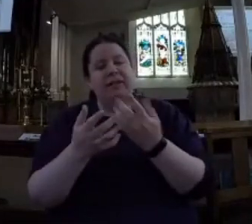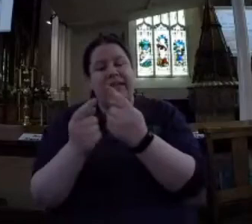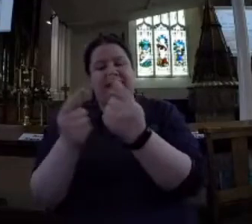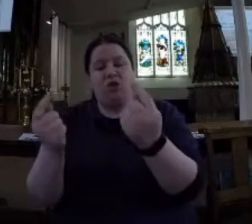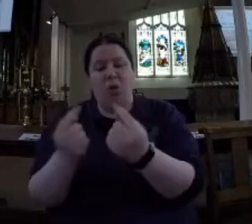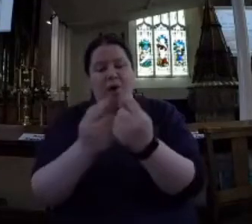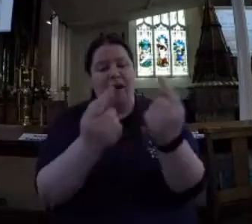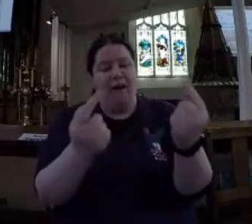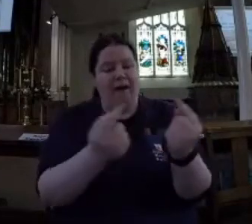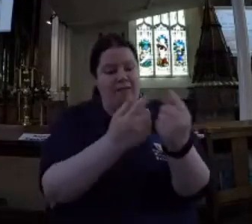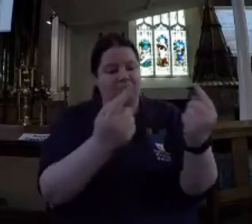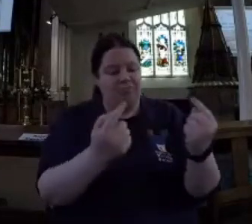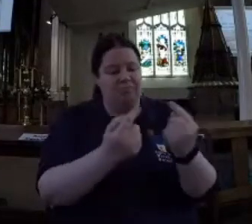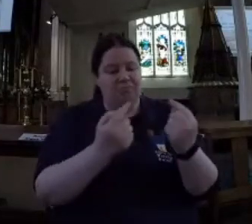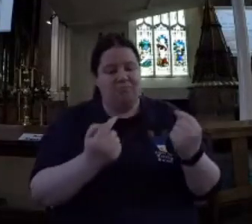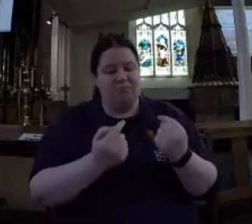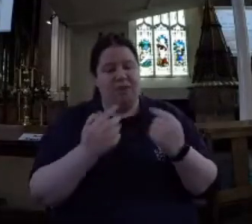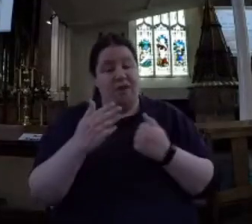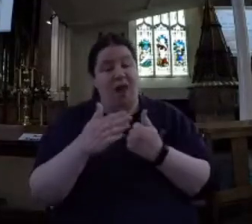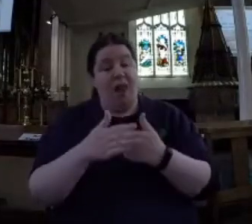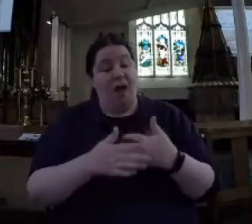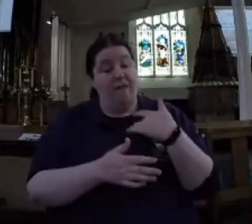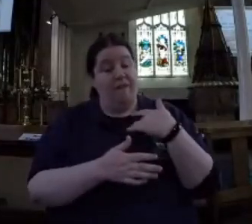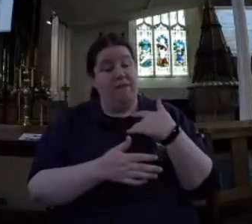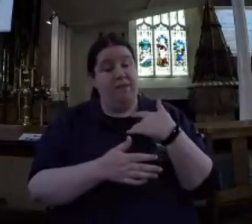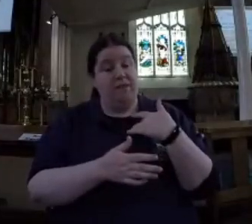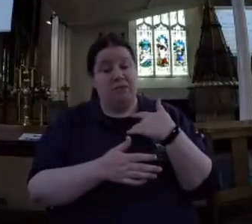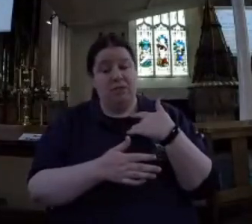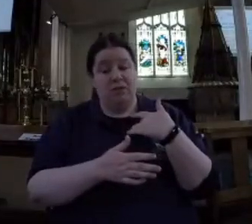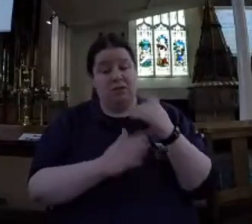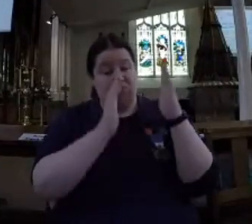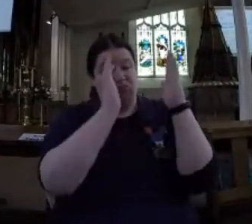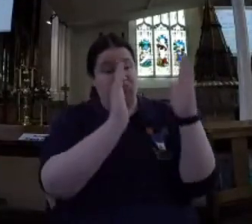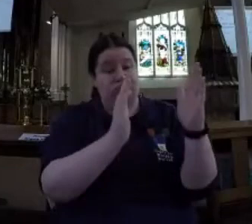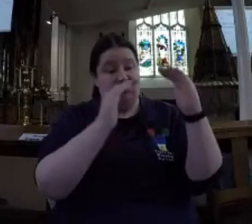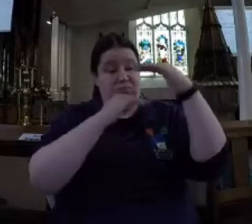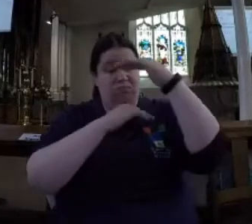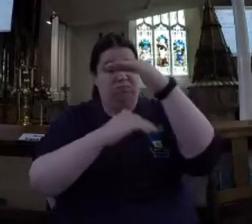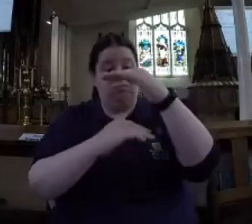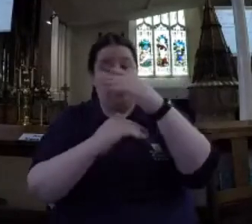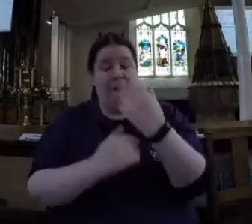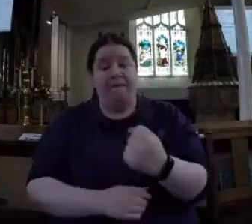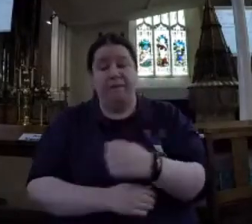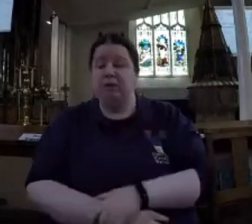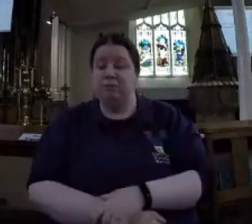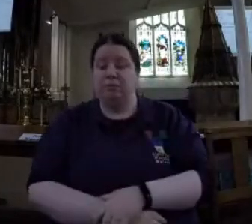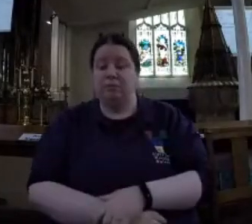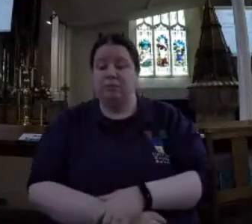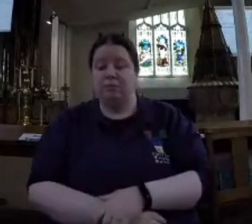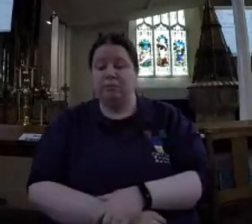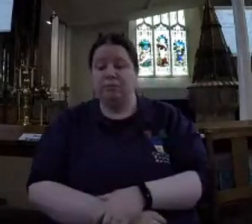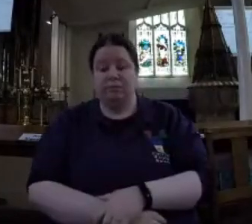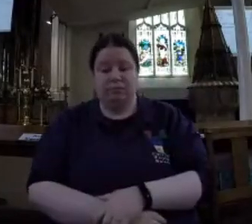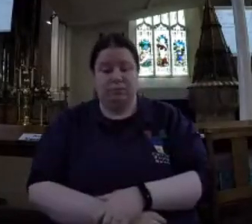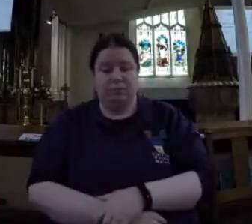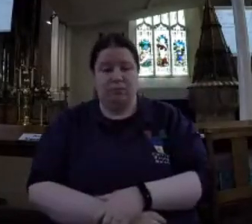of the board in our life, in the calendar, has got boundaries. 2 horizontal, 2 vertical. But on the board of